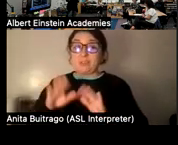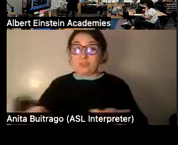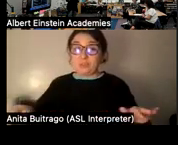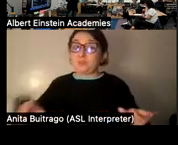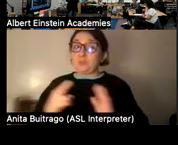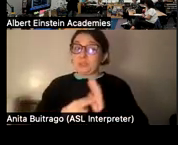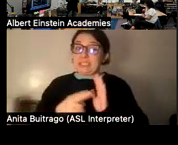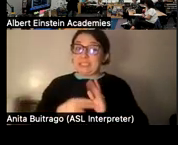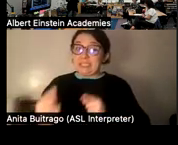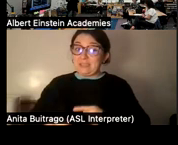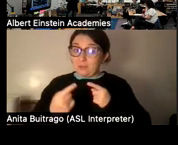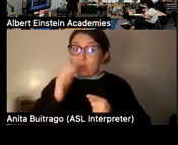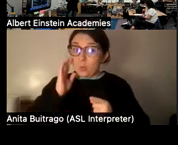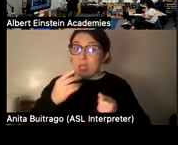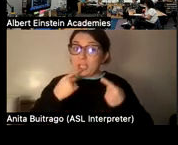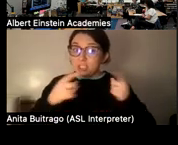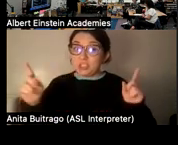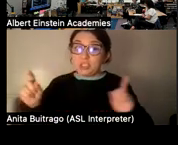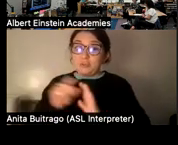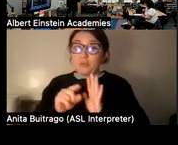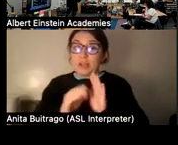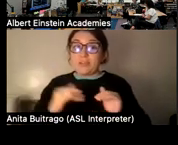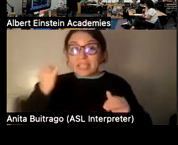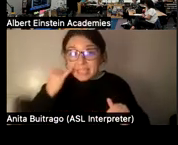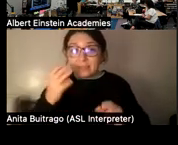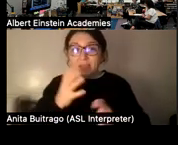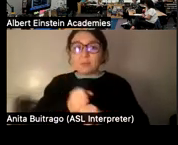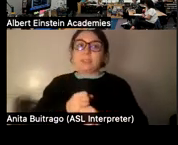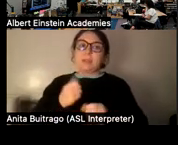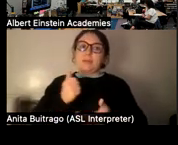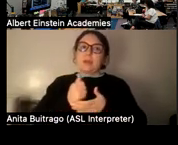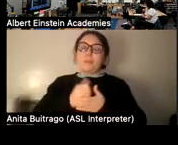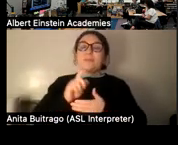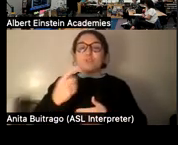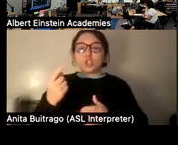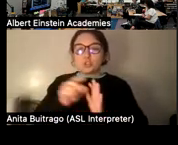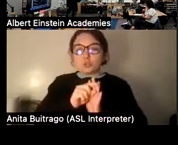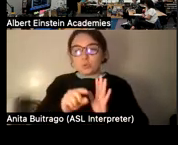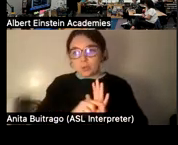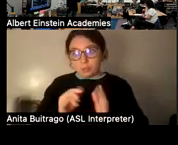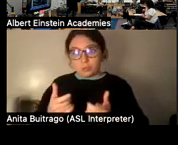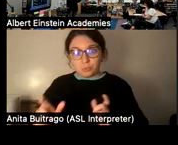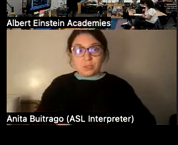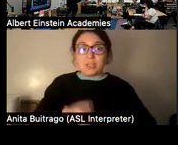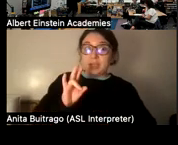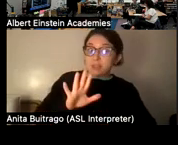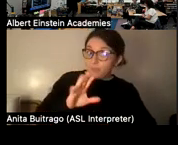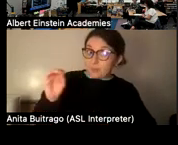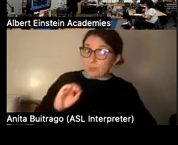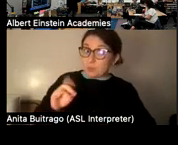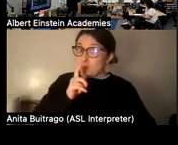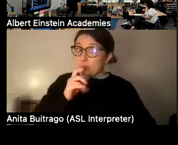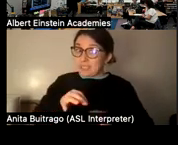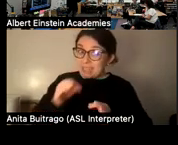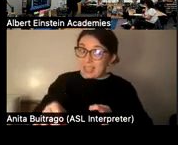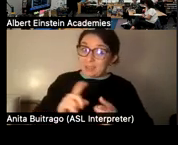they receive help in first grade. That's huge. 75% of children whose help is delayed to age 9, so about third